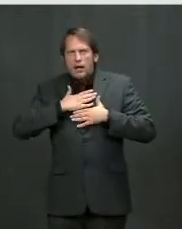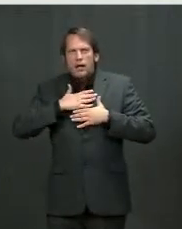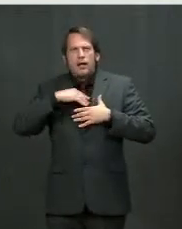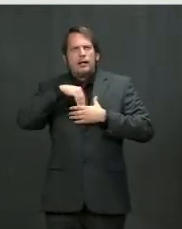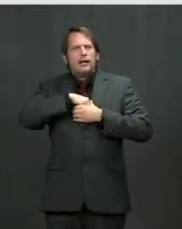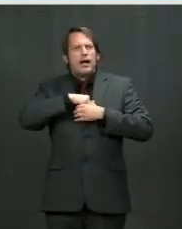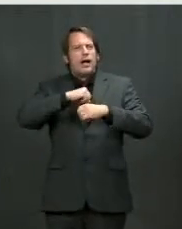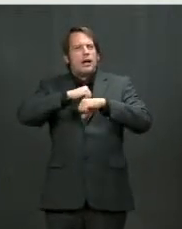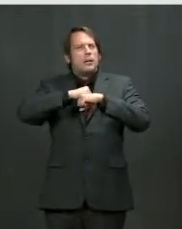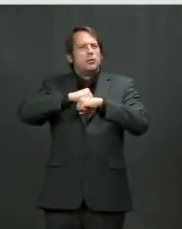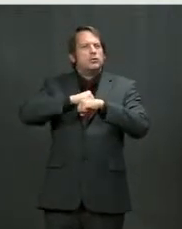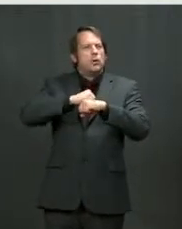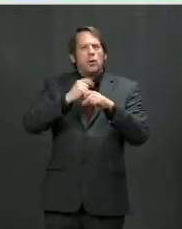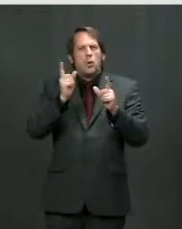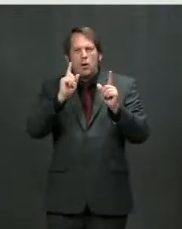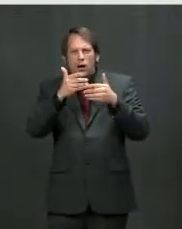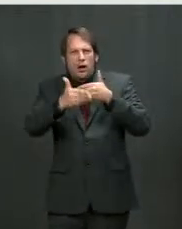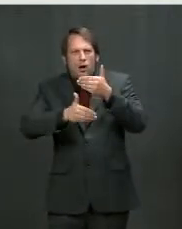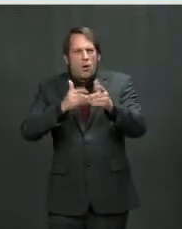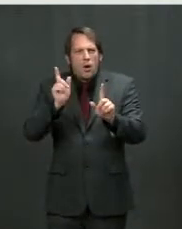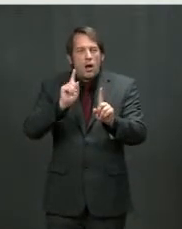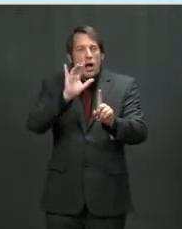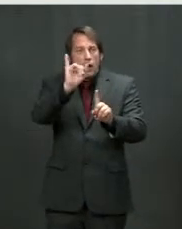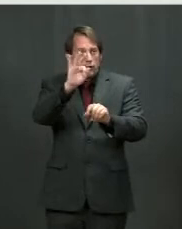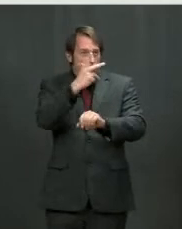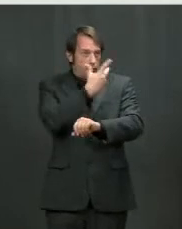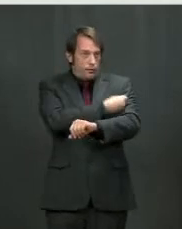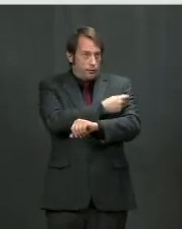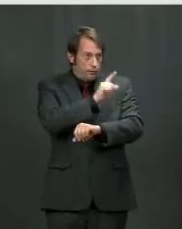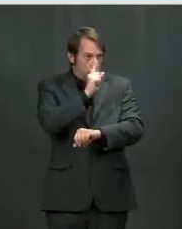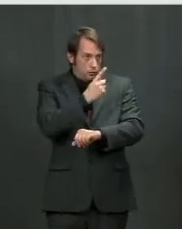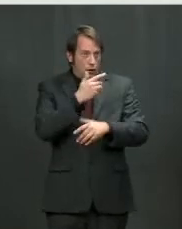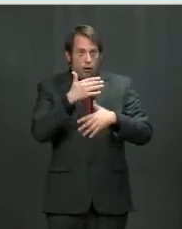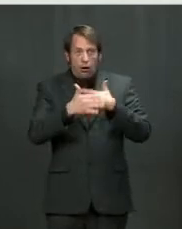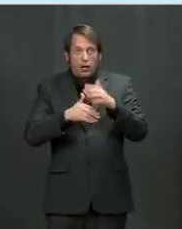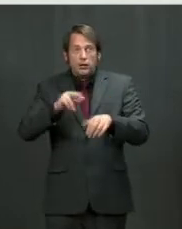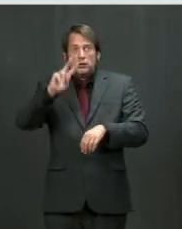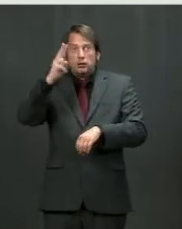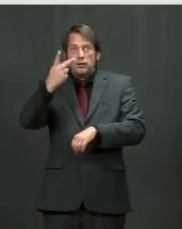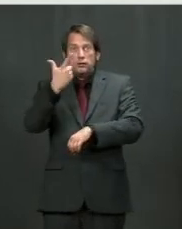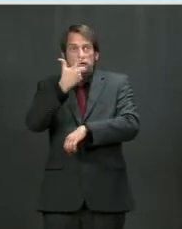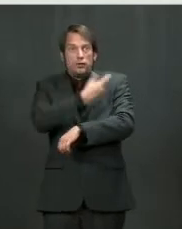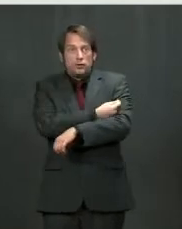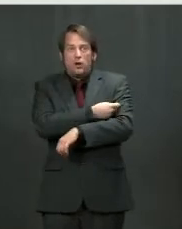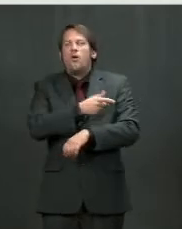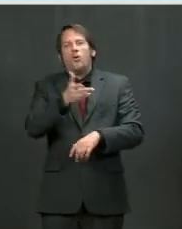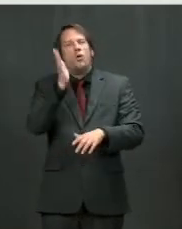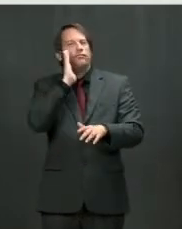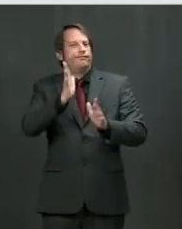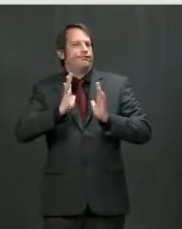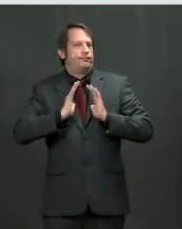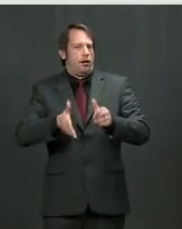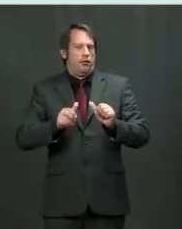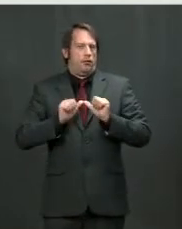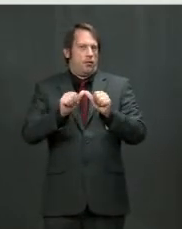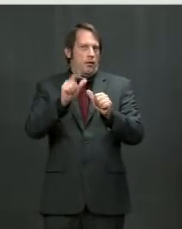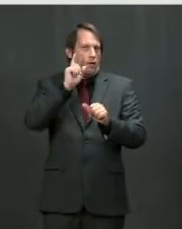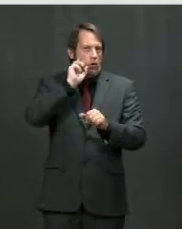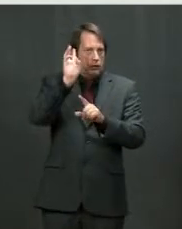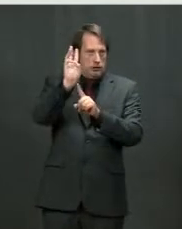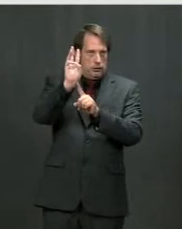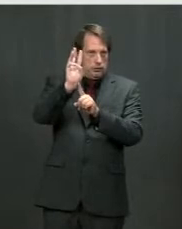vaccination persist at least through 6 months and likely from the shape of the curve well beyond